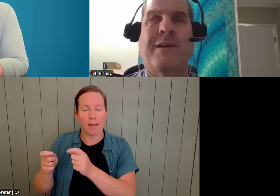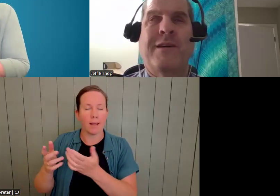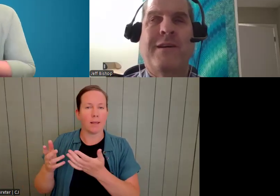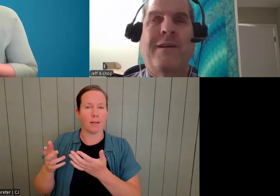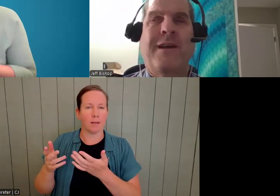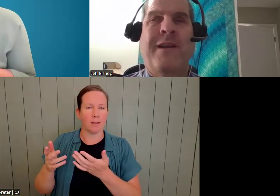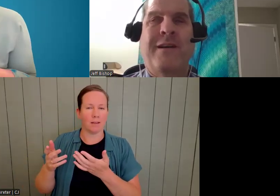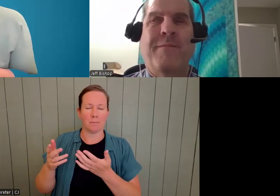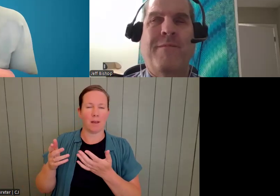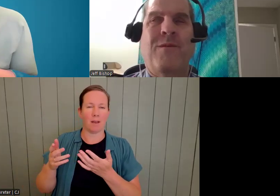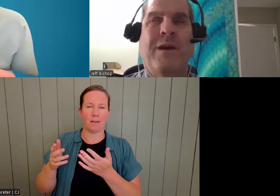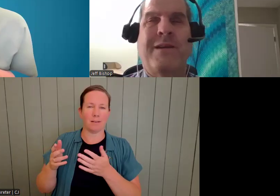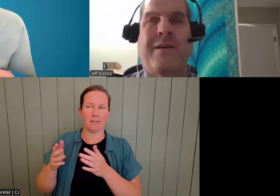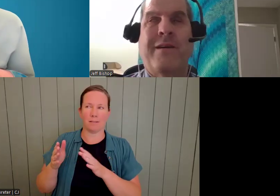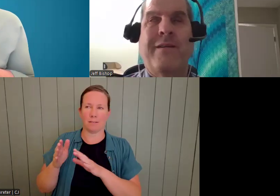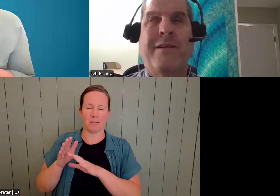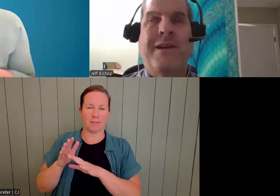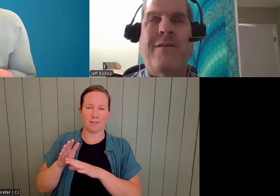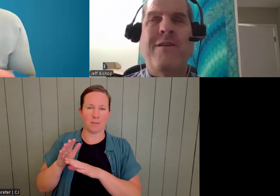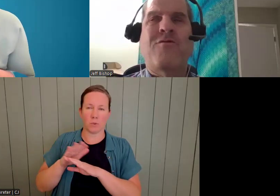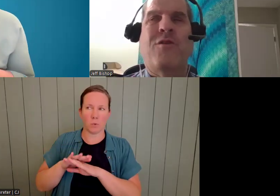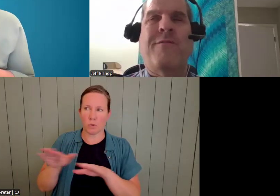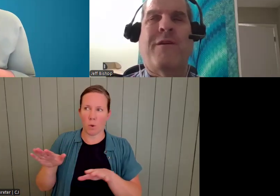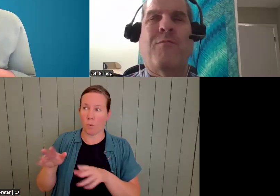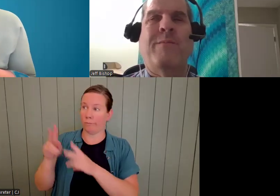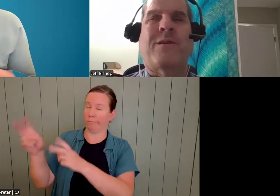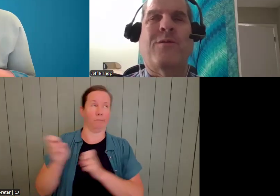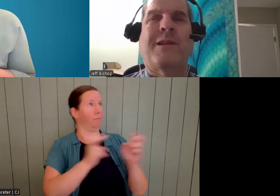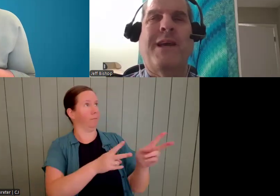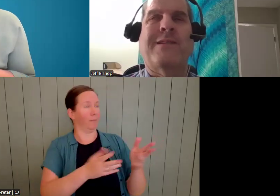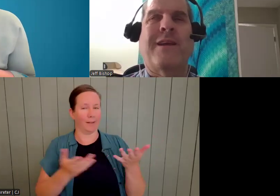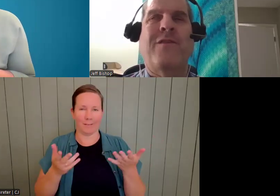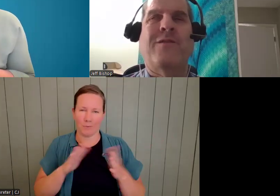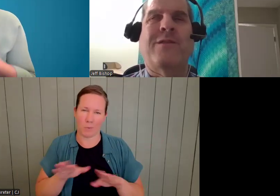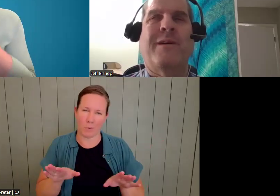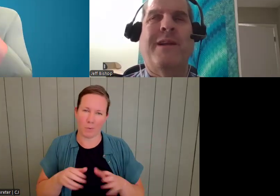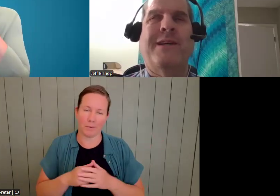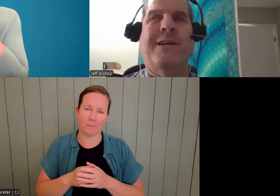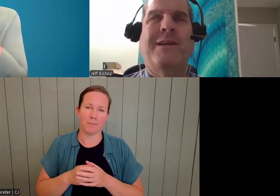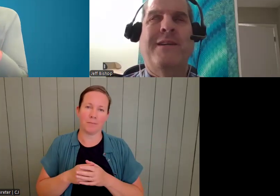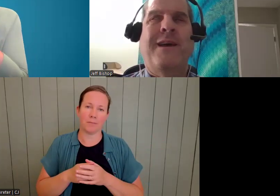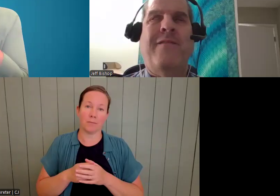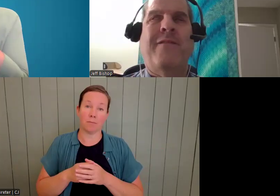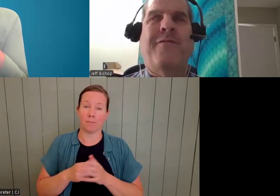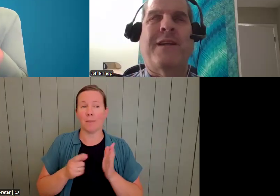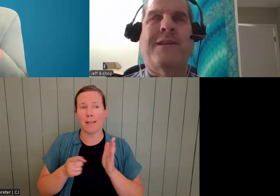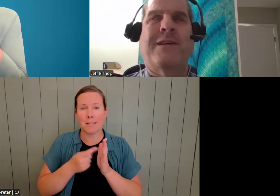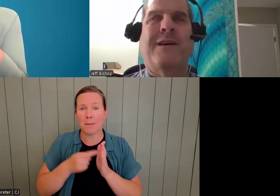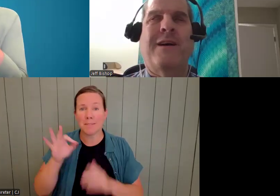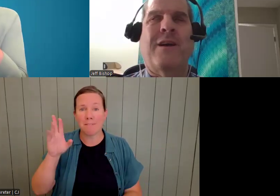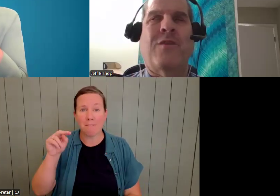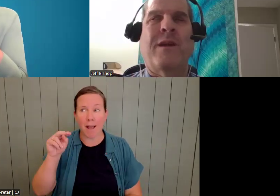going to end up with here. Now, you could for whimsical things, like if you're just wanting to have it